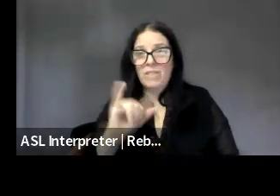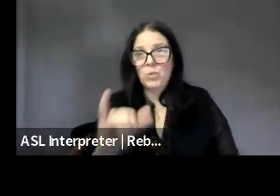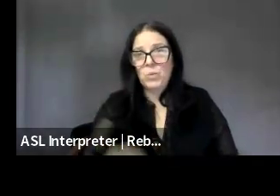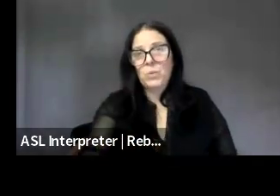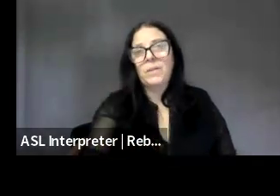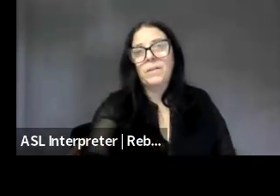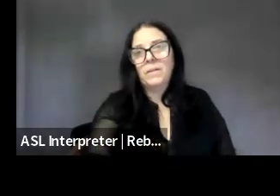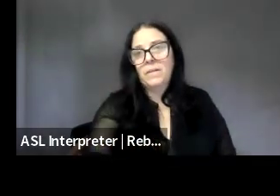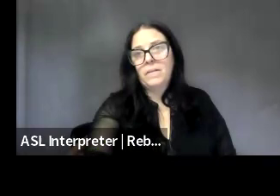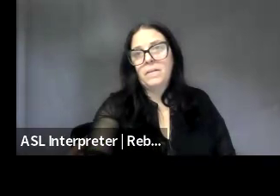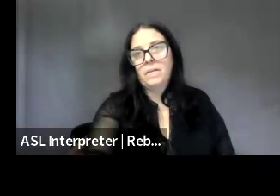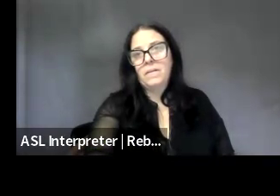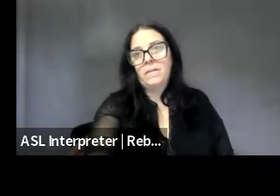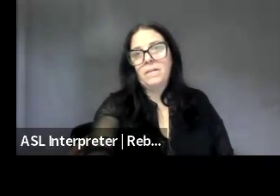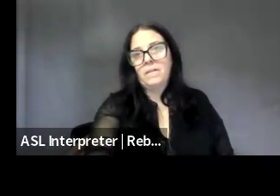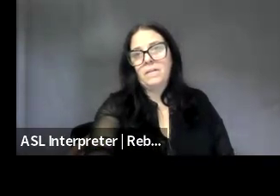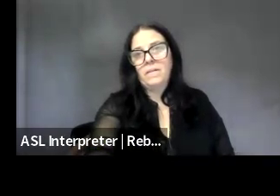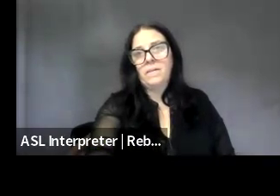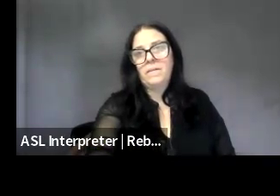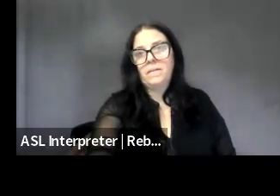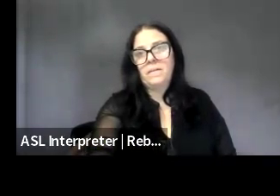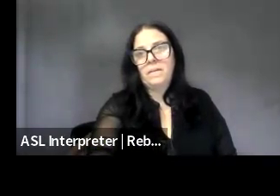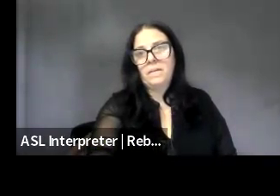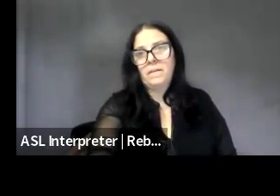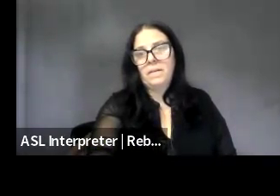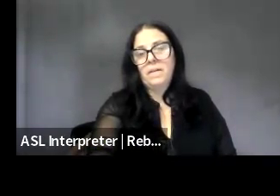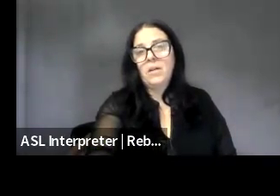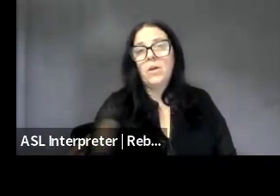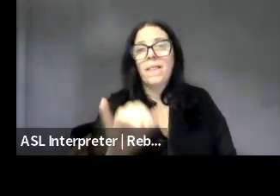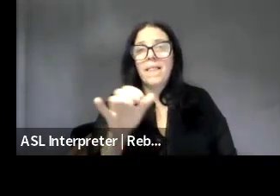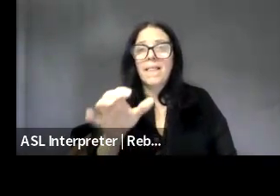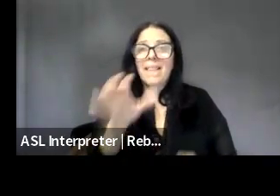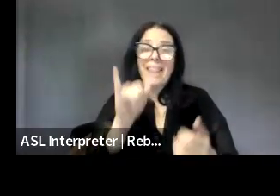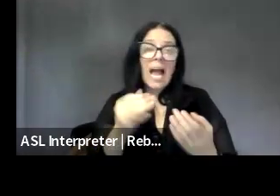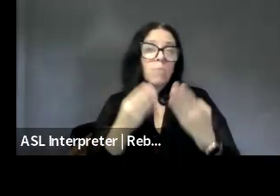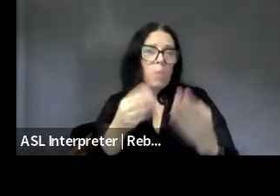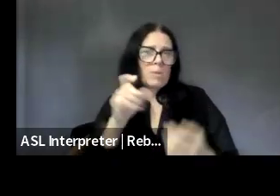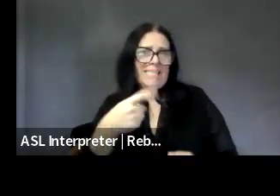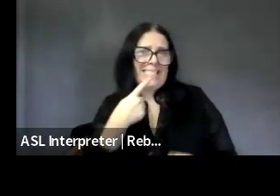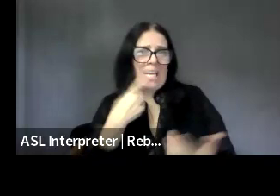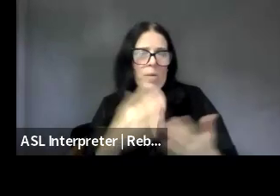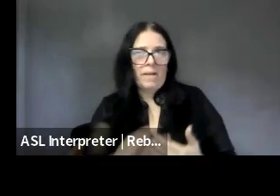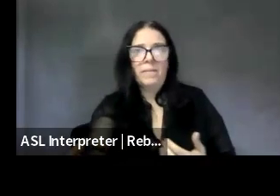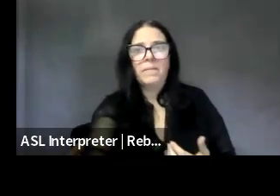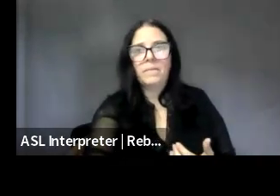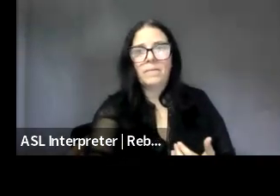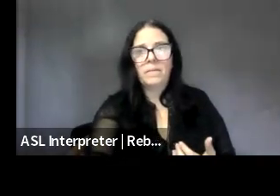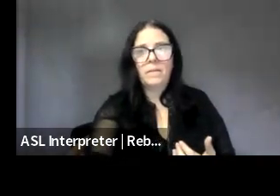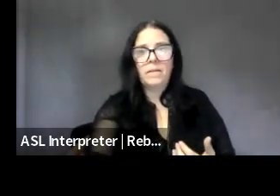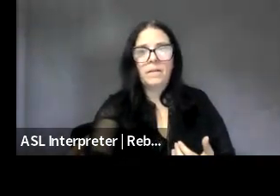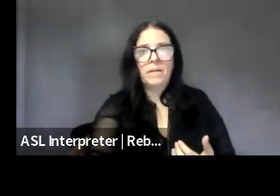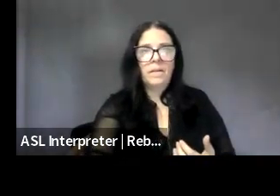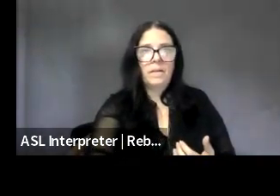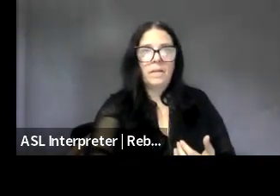So here's what you have to include in a proposal. So you're going to send this proposal to Health and Human Services, not